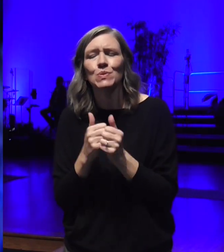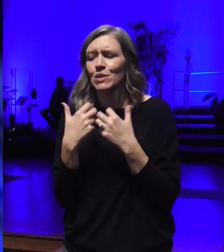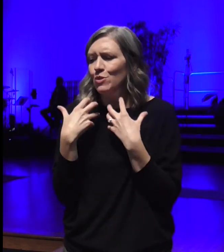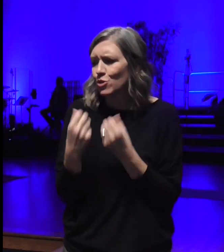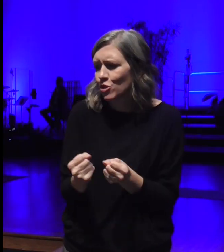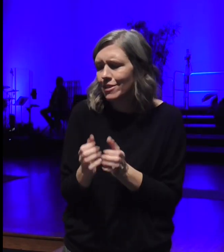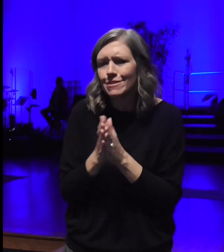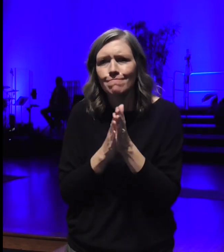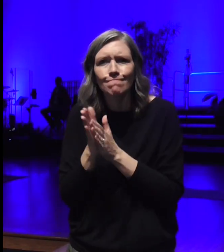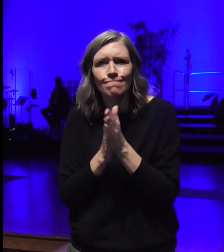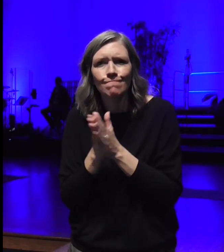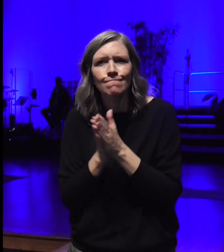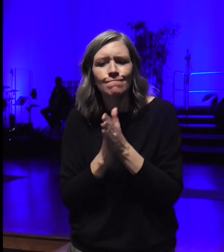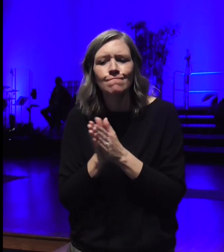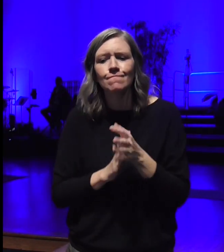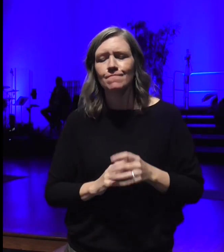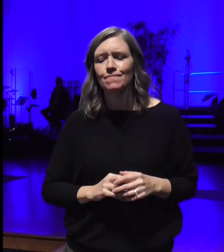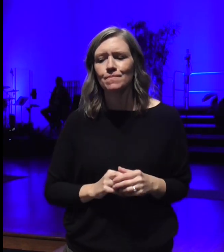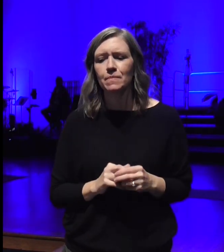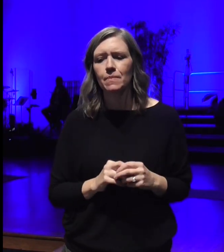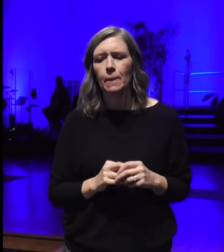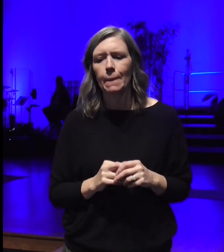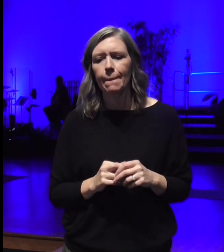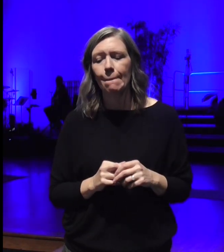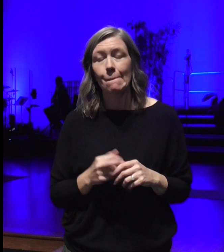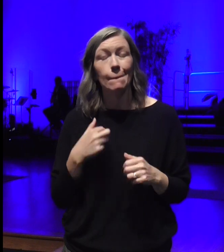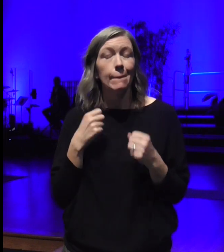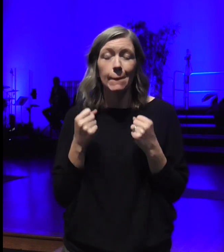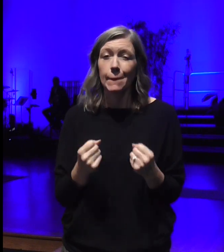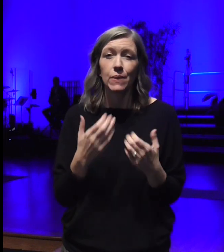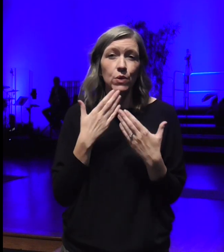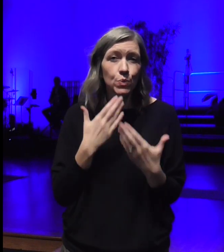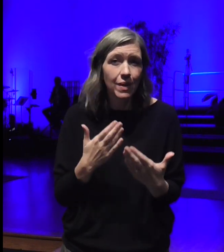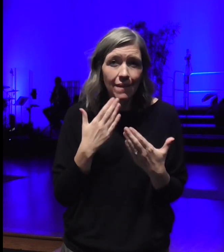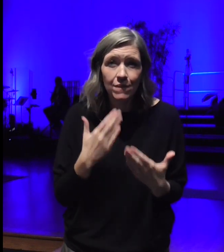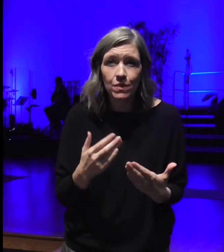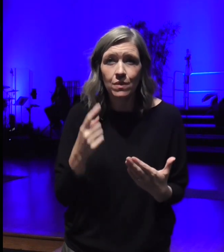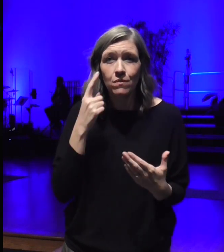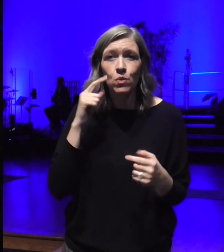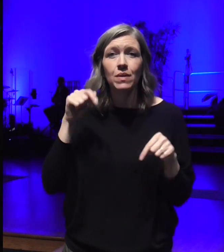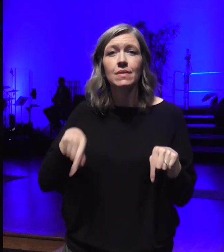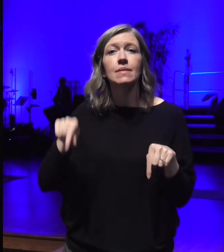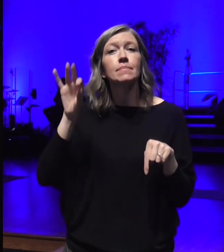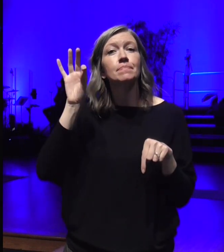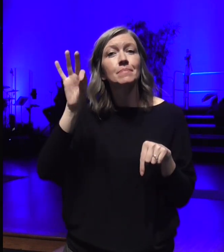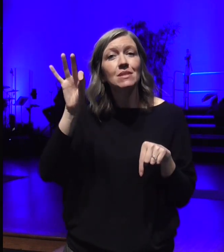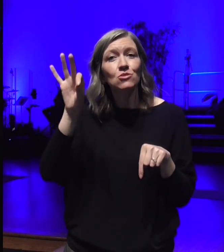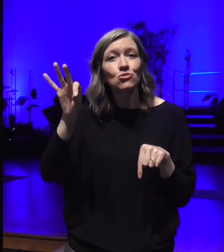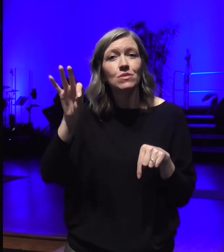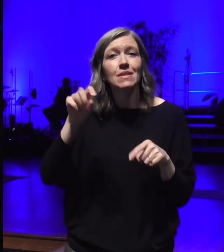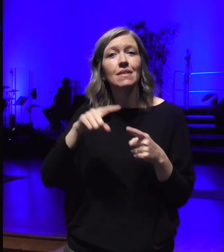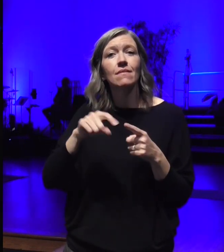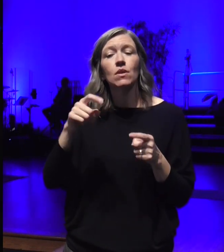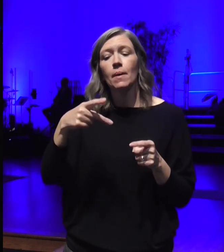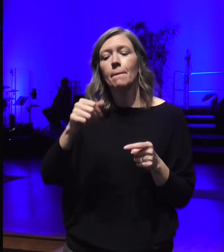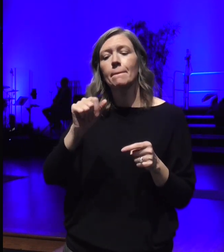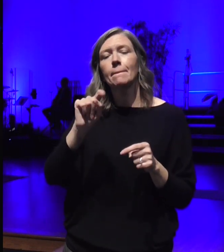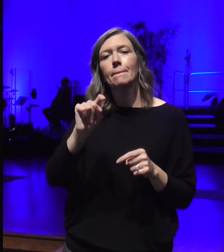tenacity. I am also so incredibly grateful for the ministry of Patty